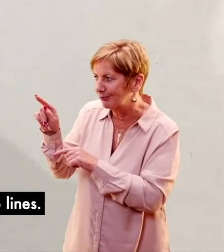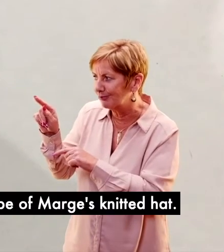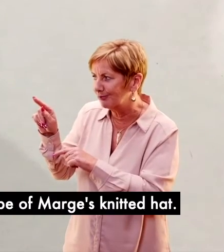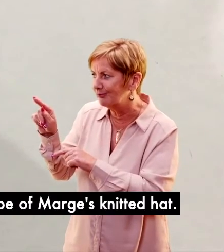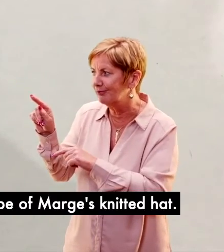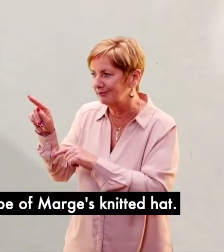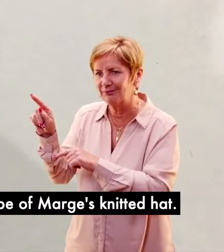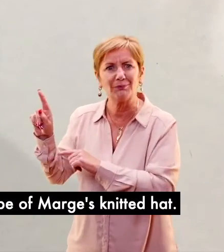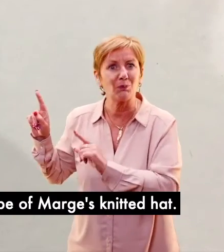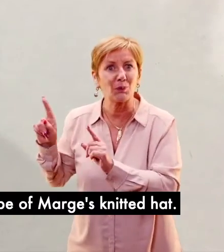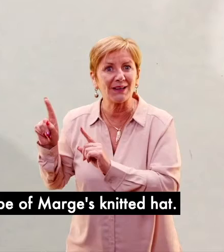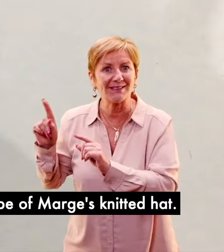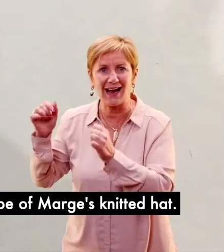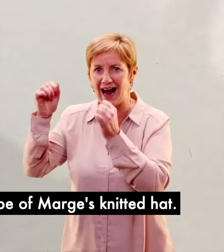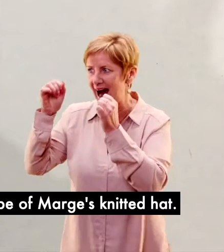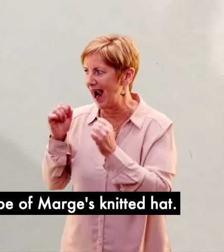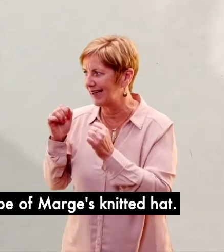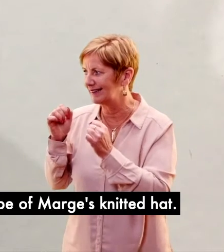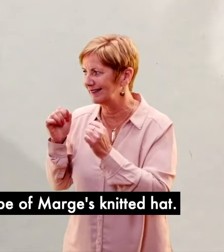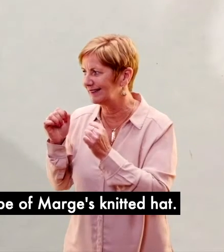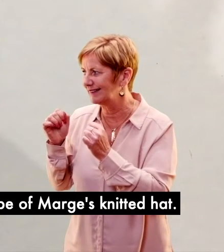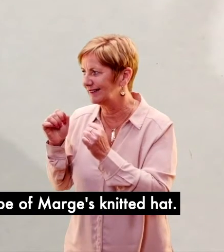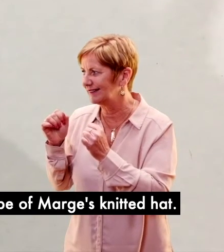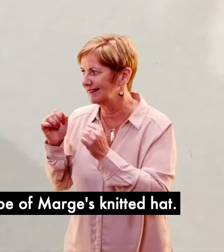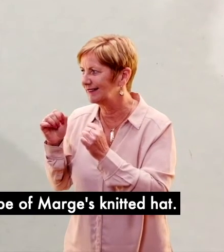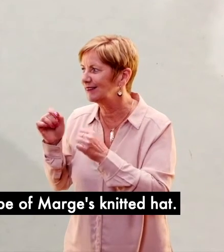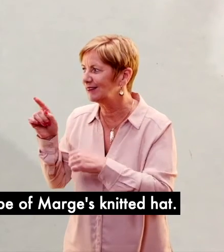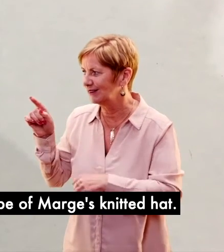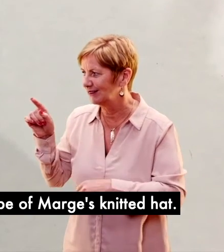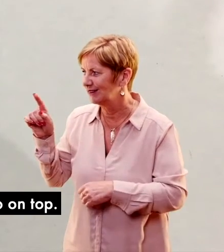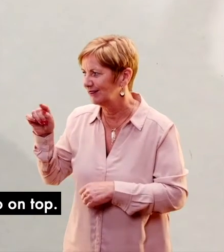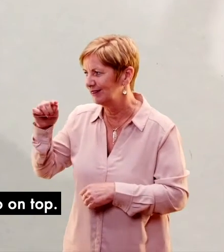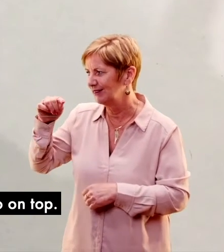I'm going to draw a semicircle to finish off the shape of Marge's knitted hat.